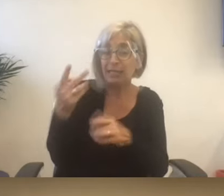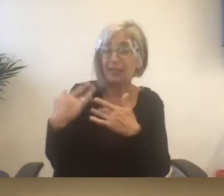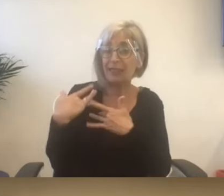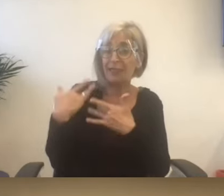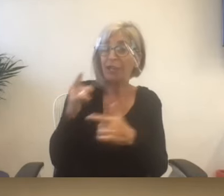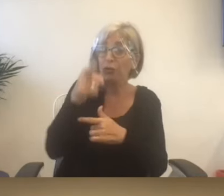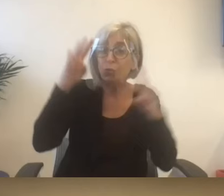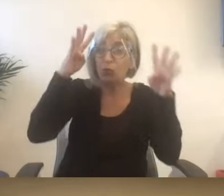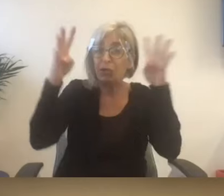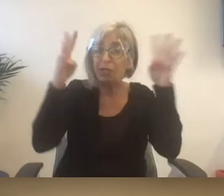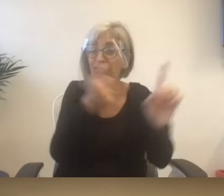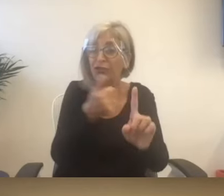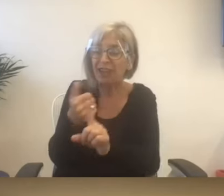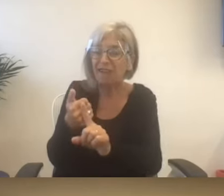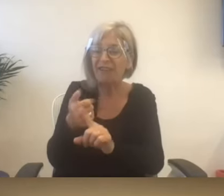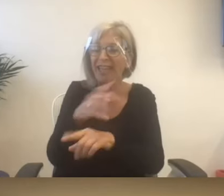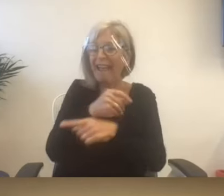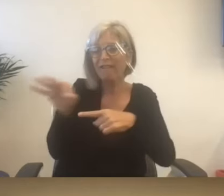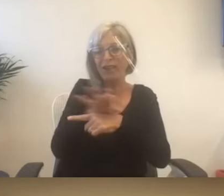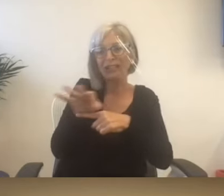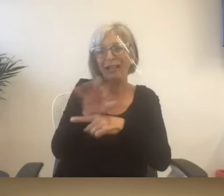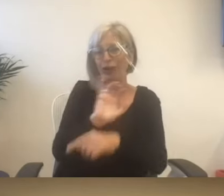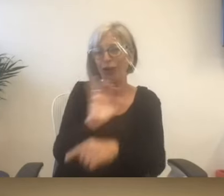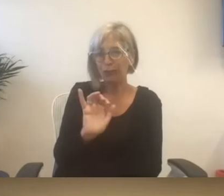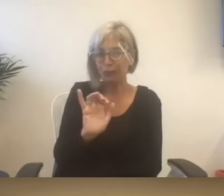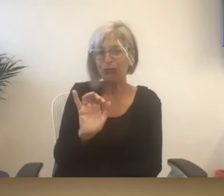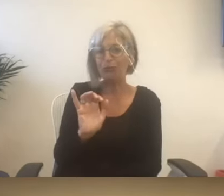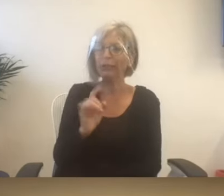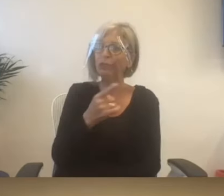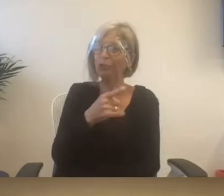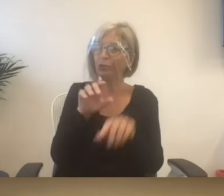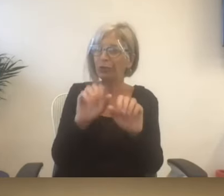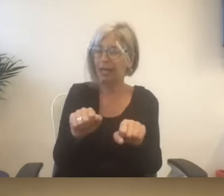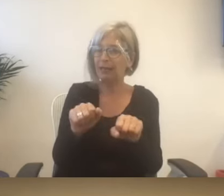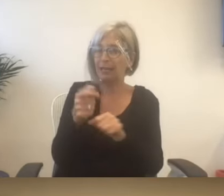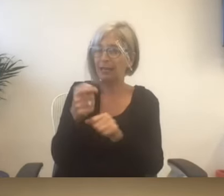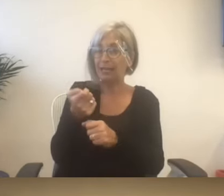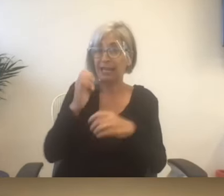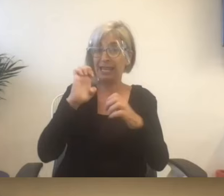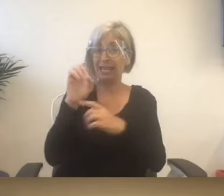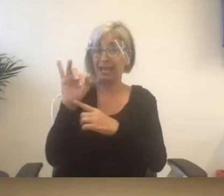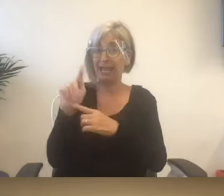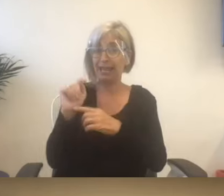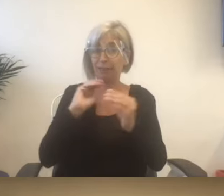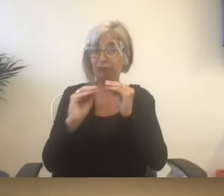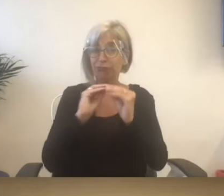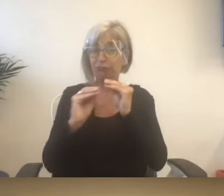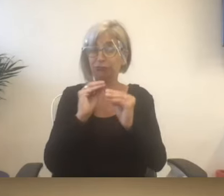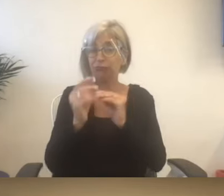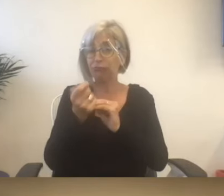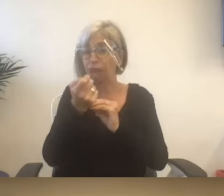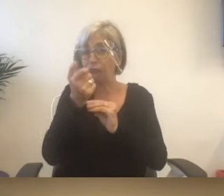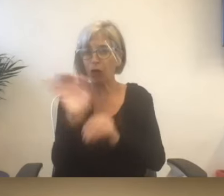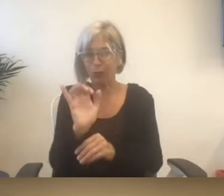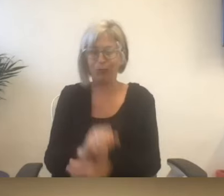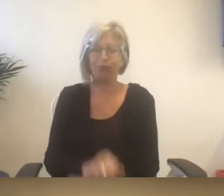that you've created. And there's also a bit of functionality in that as well, where you can kind of edit and delete from that page as well.